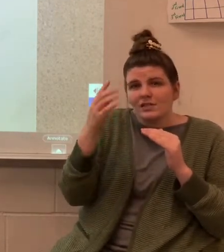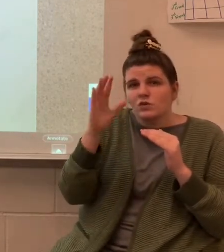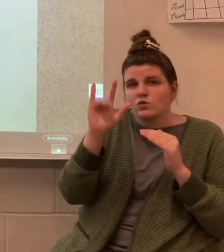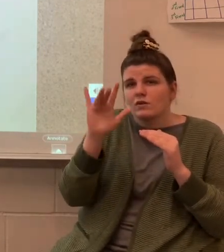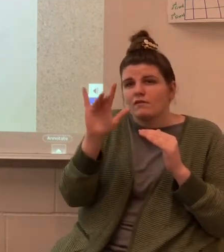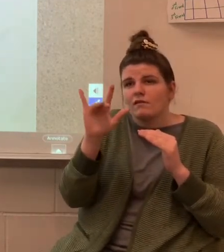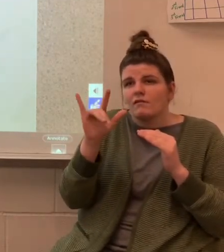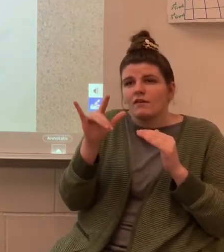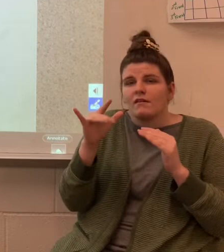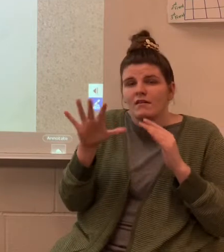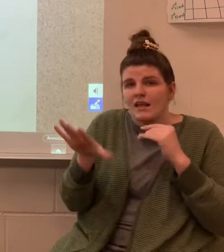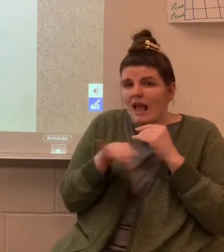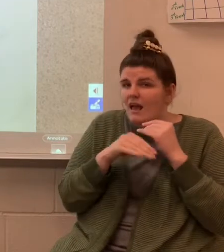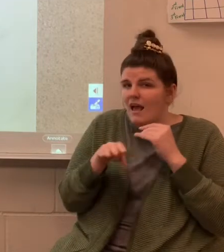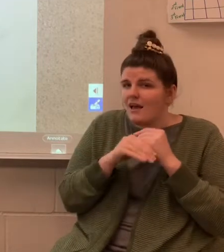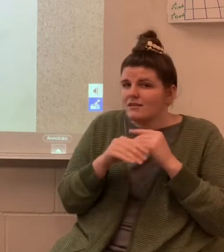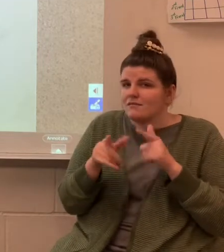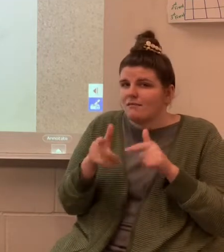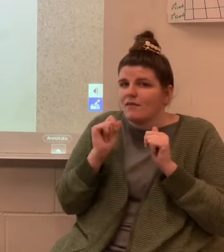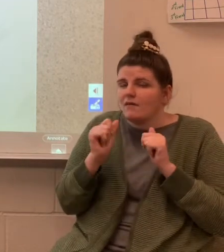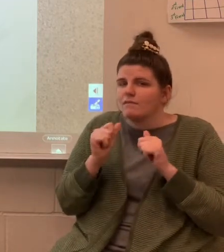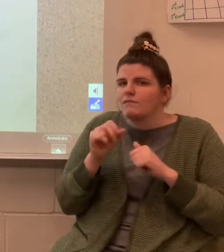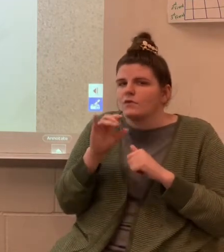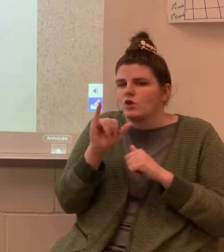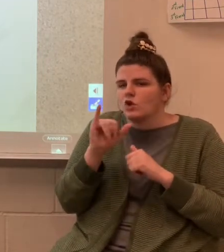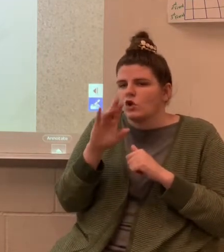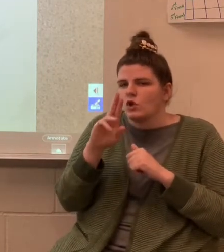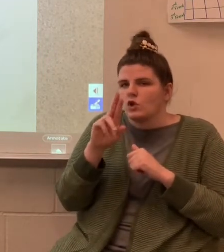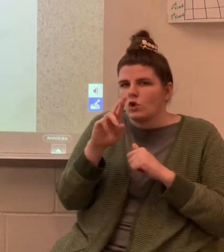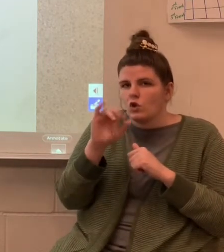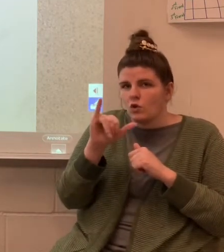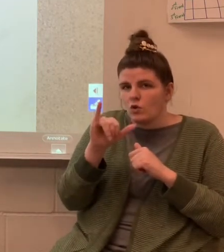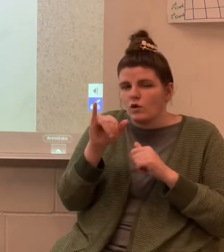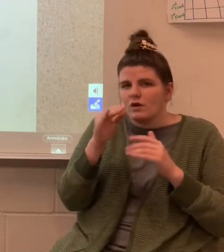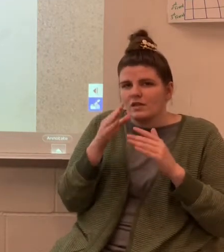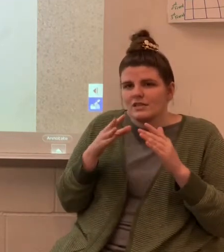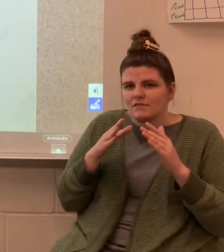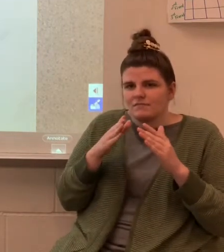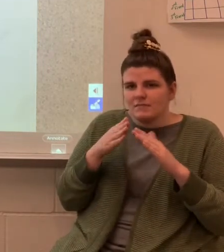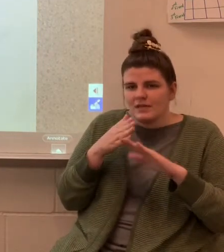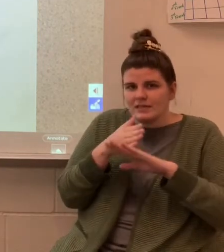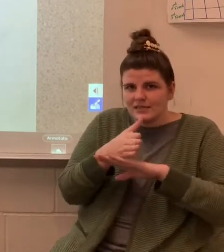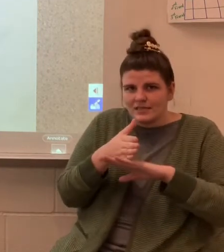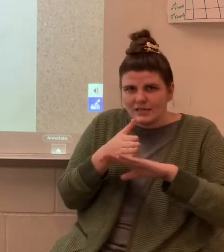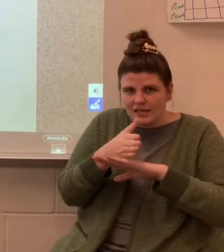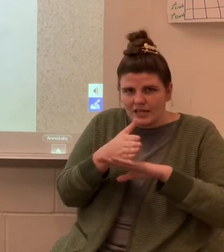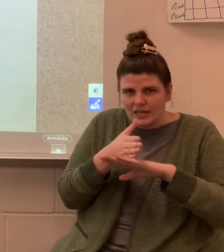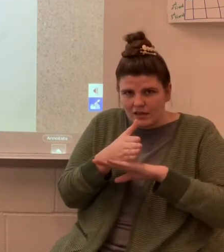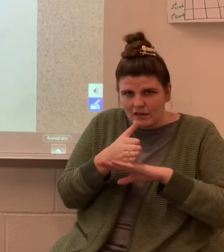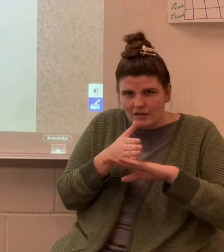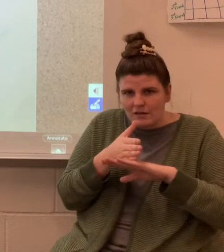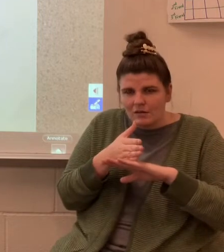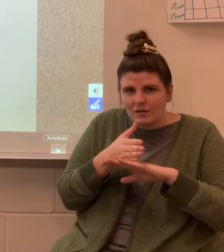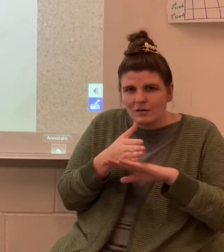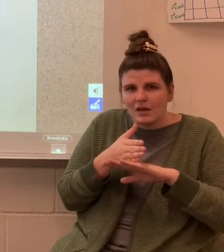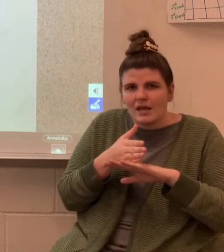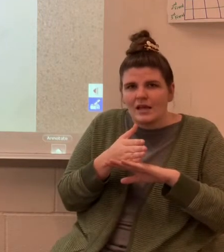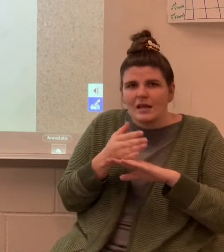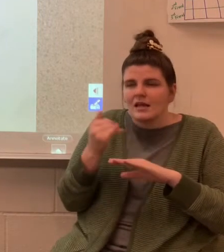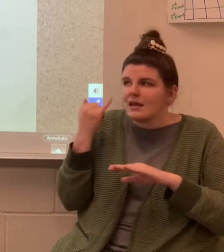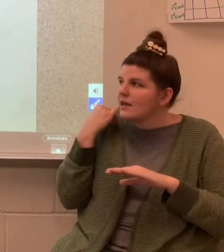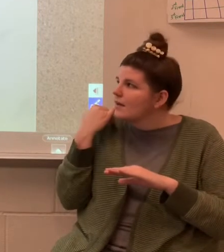Yuri is cutting a board into 1/5 yard pieces. If the board is 2 yards long, how many pieces can Yuri